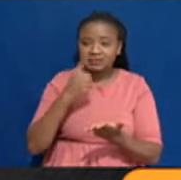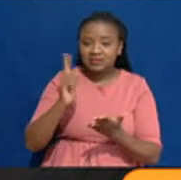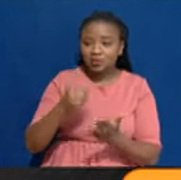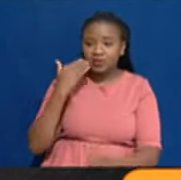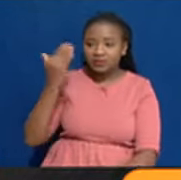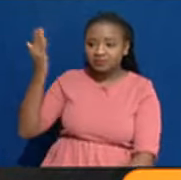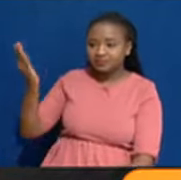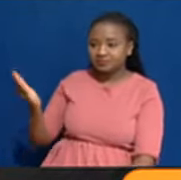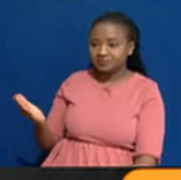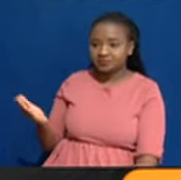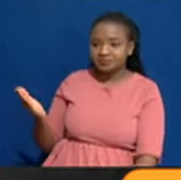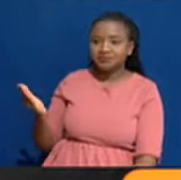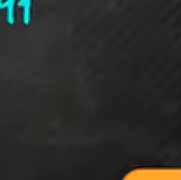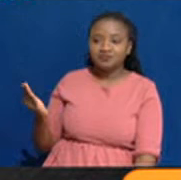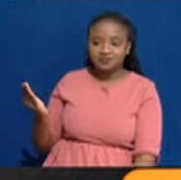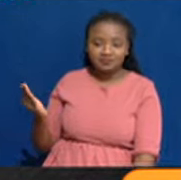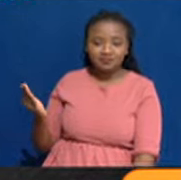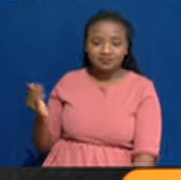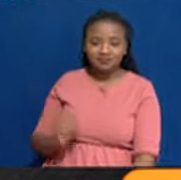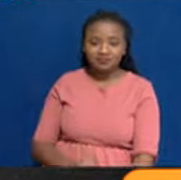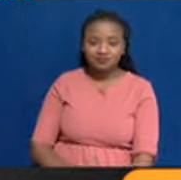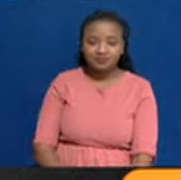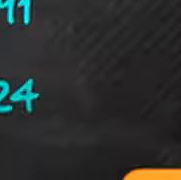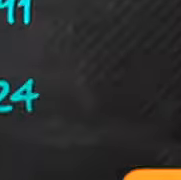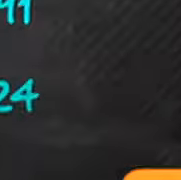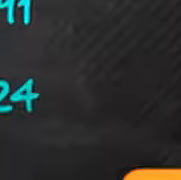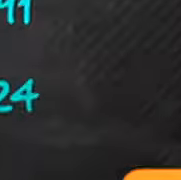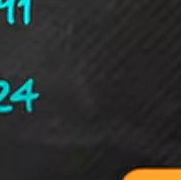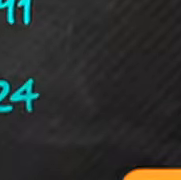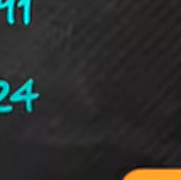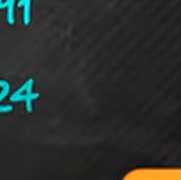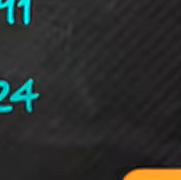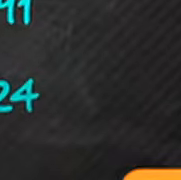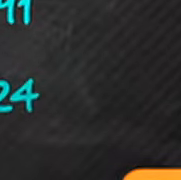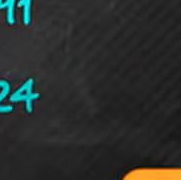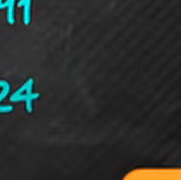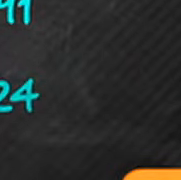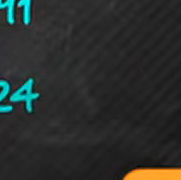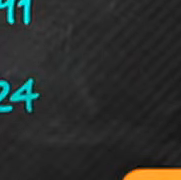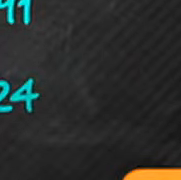140,107 students will join public and private universities, while